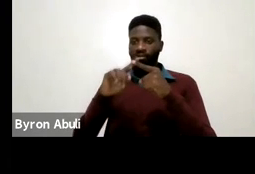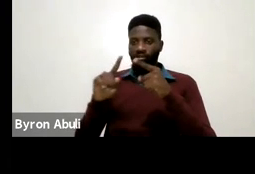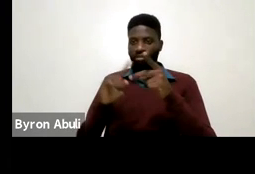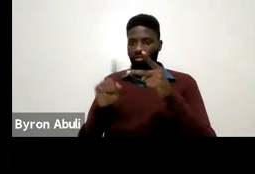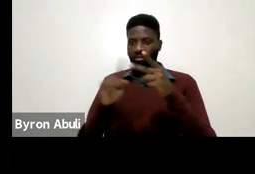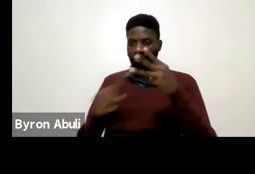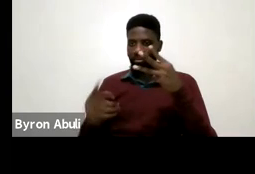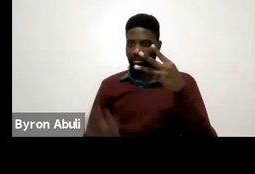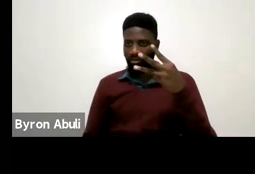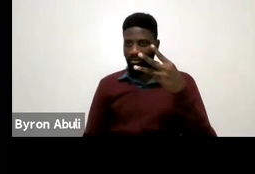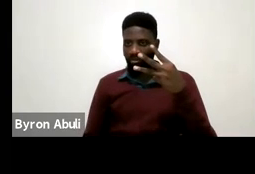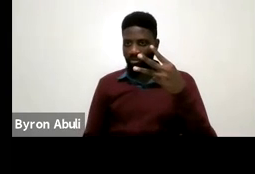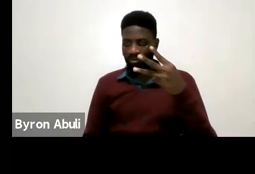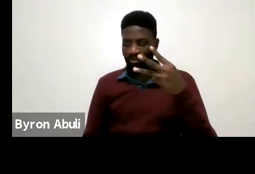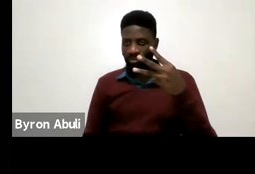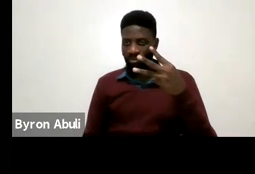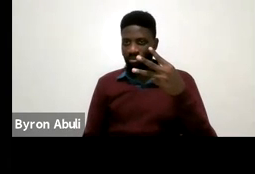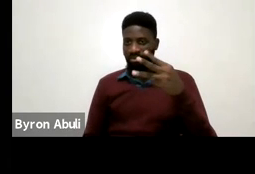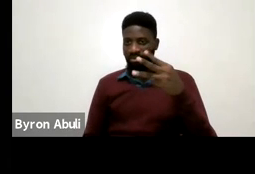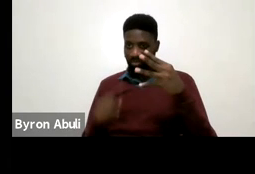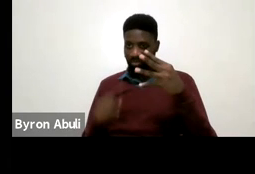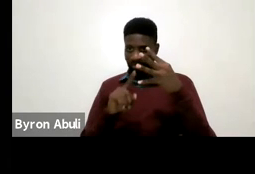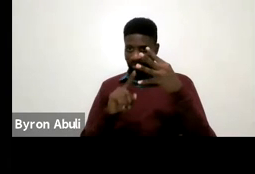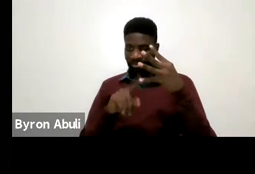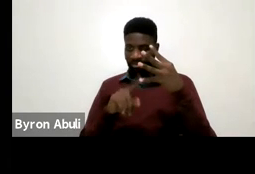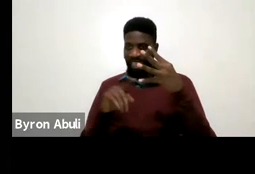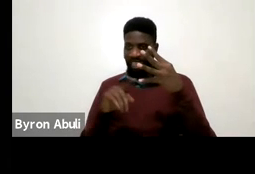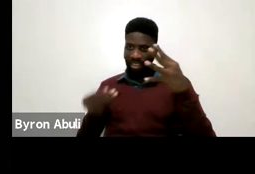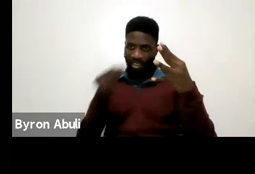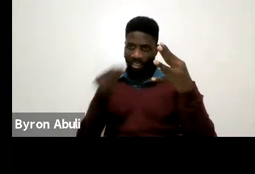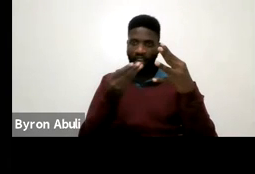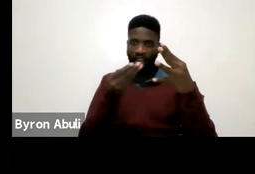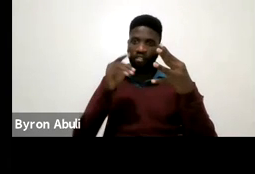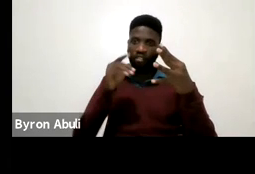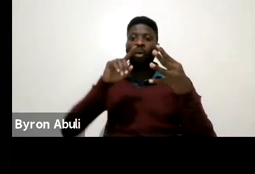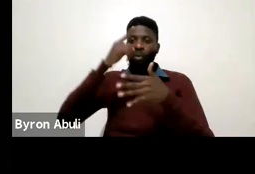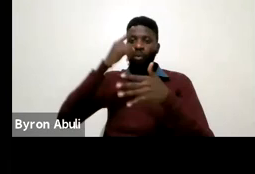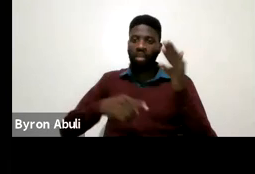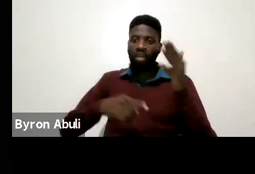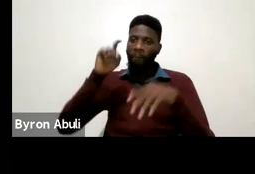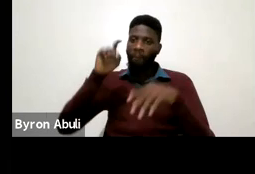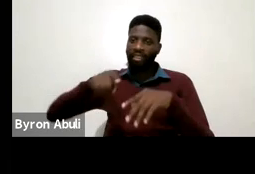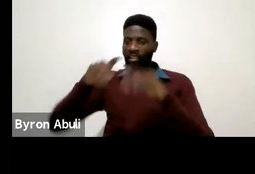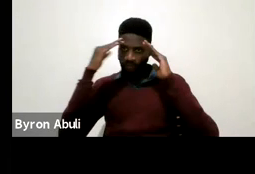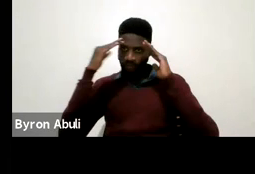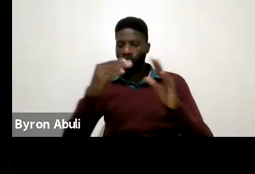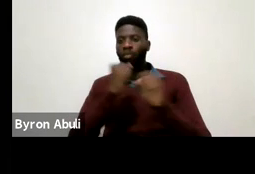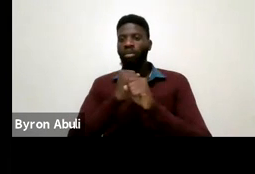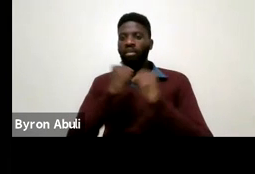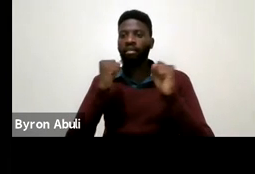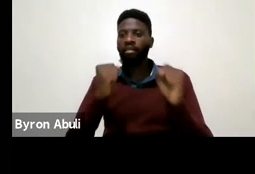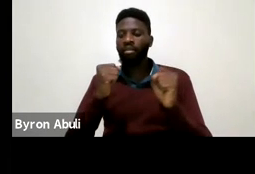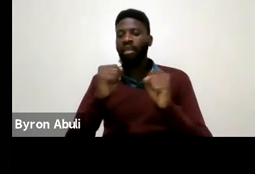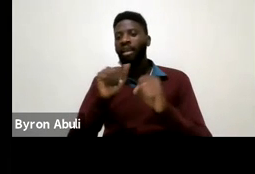That is extremely important. What you must give will require self-devotion. You may have to be committed. You may have to sacrifice certain